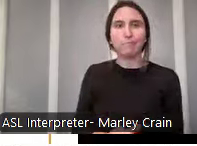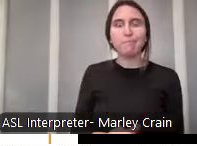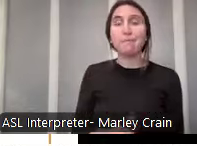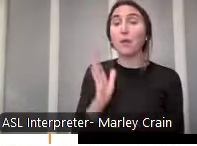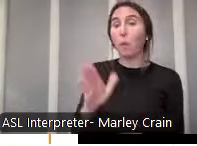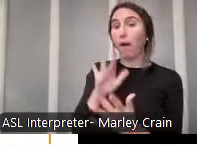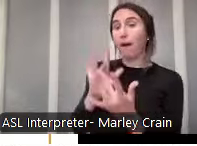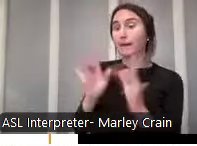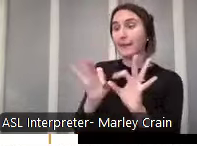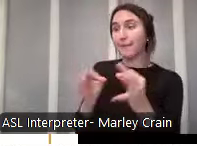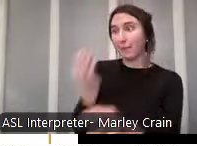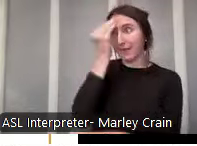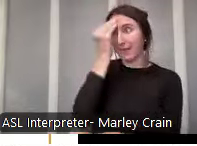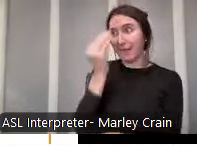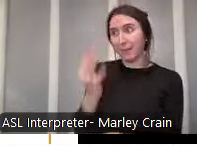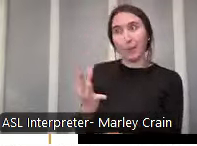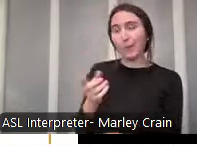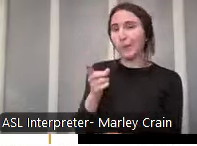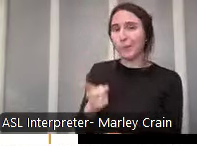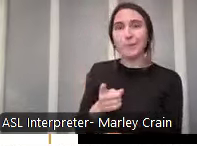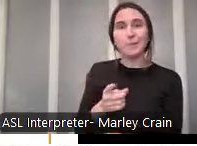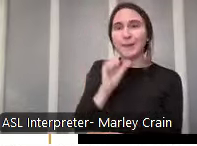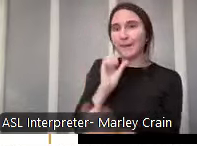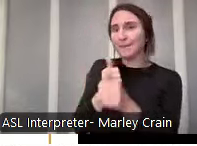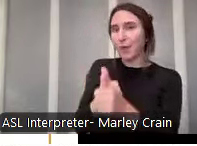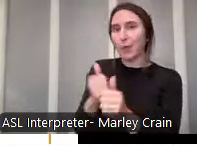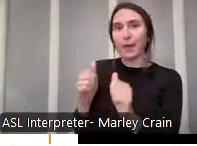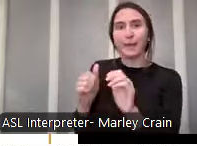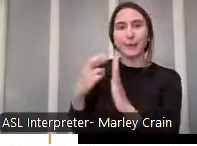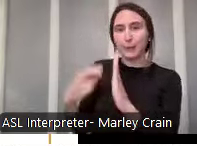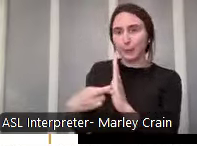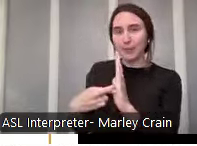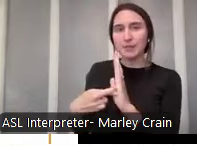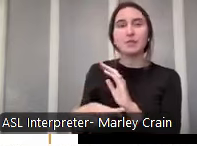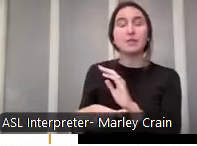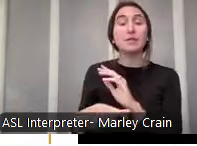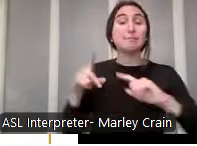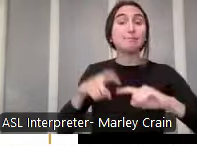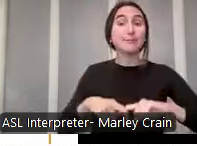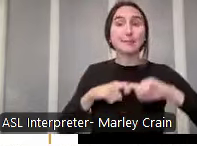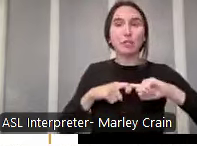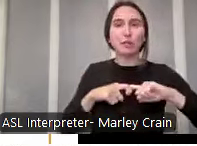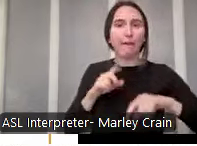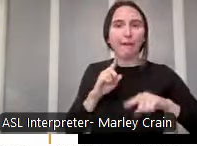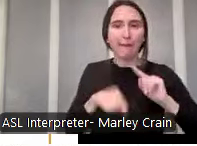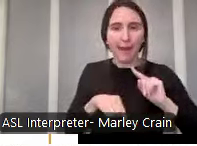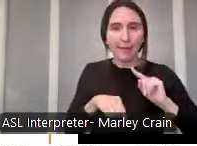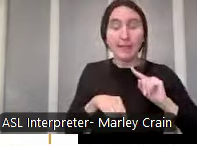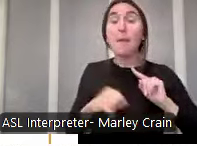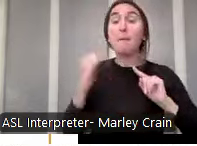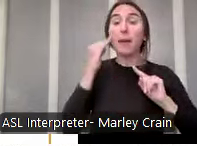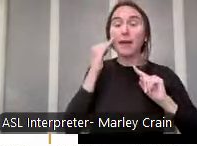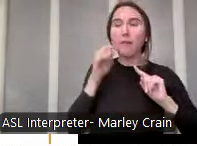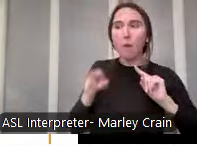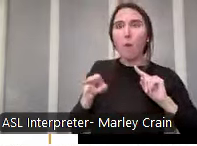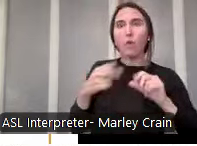know. A student can't be suspended for using a cell phone, but if they refuse to turn it over or they get in a